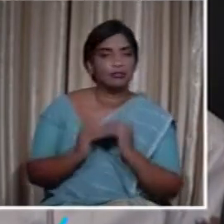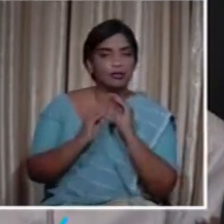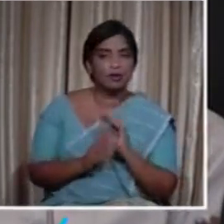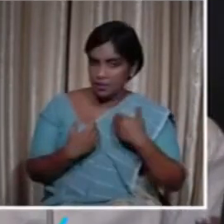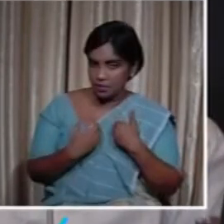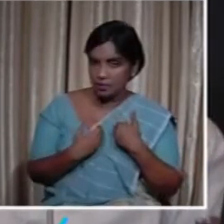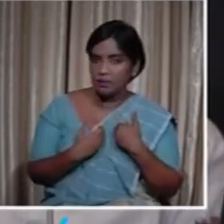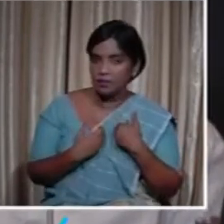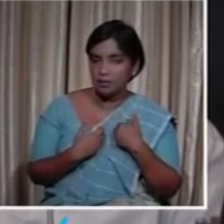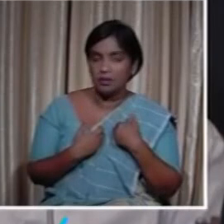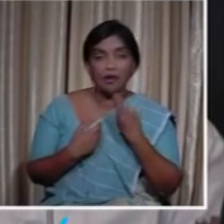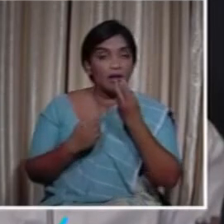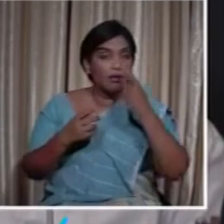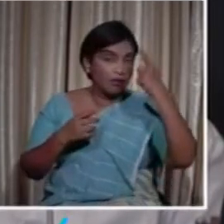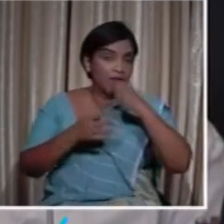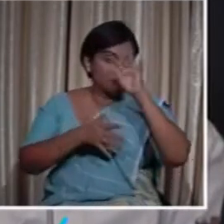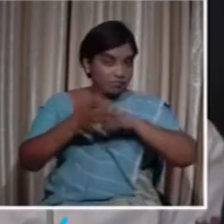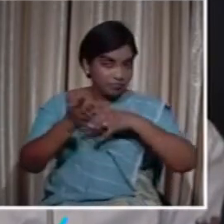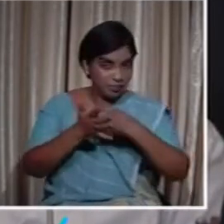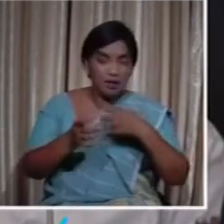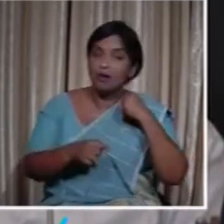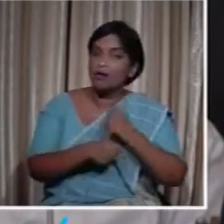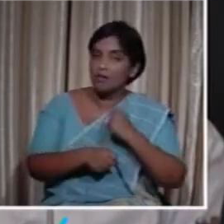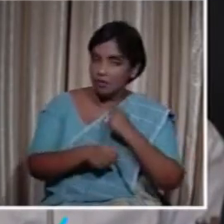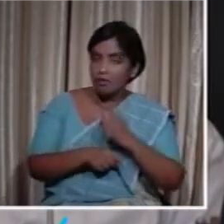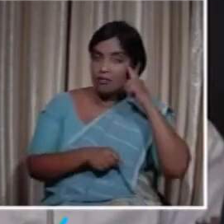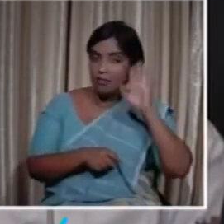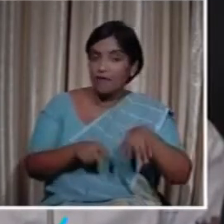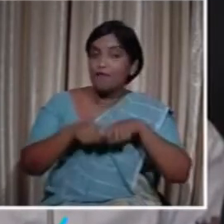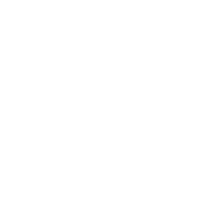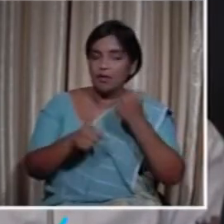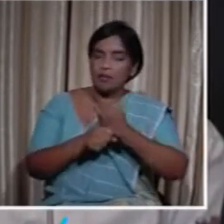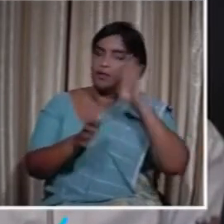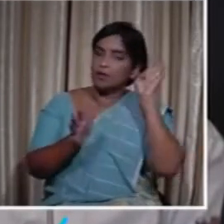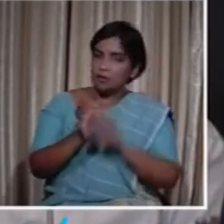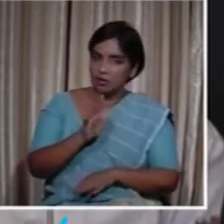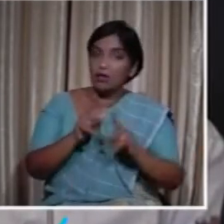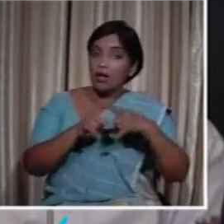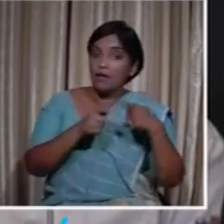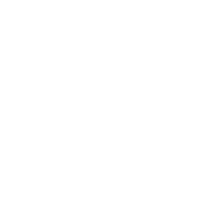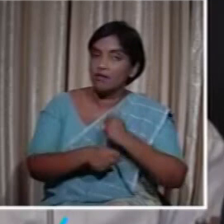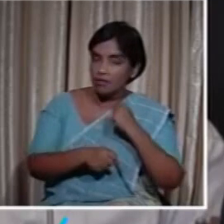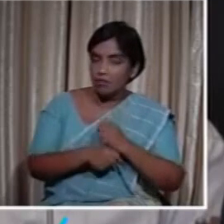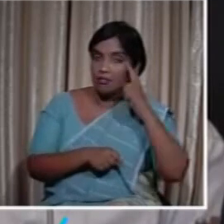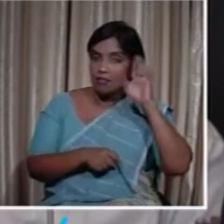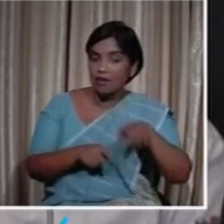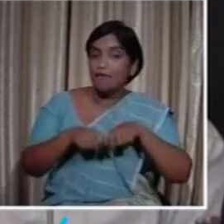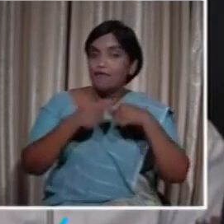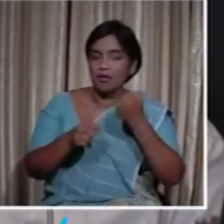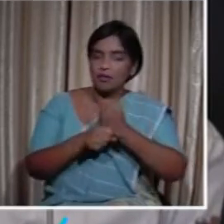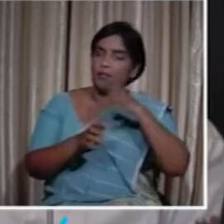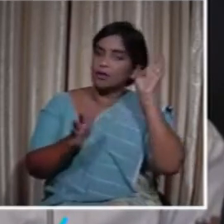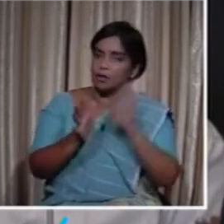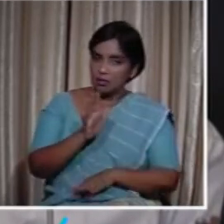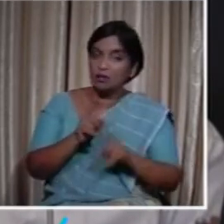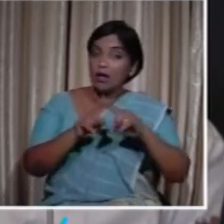system. The interim budget will reduce unnecessary government spending while controlling other costs. We will also focus on revitalizing many